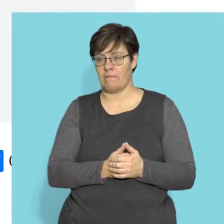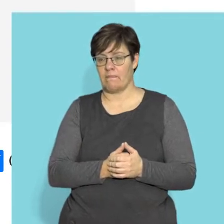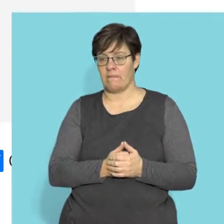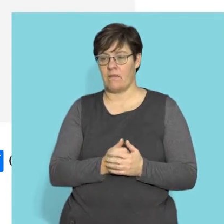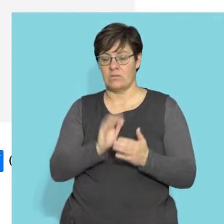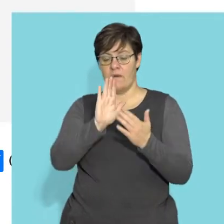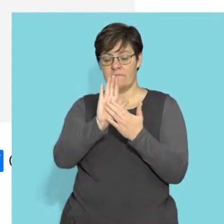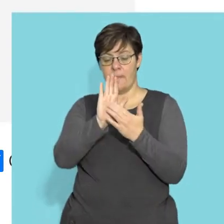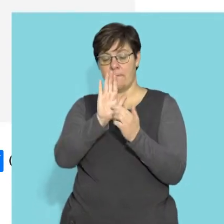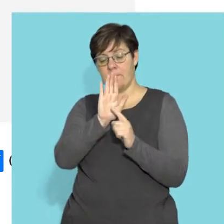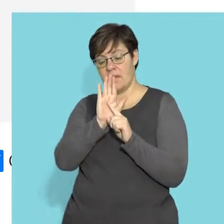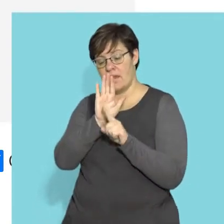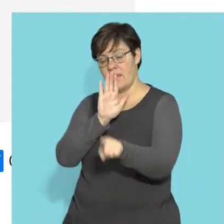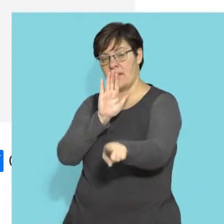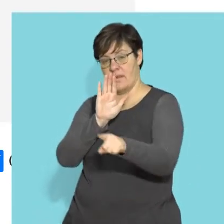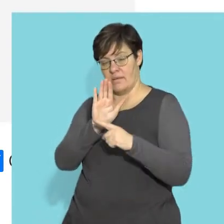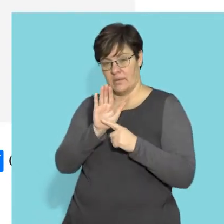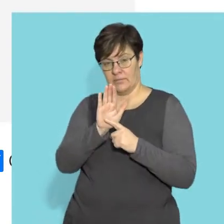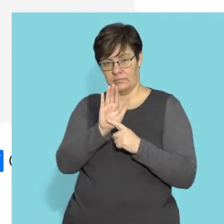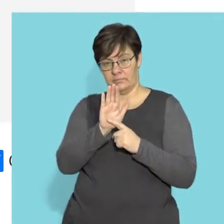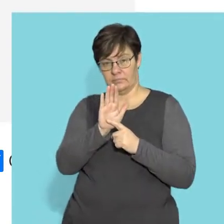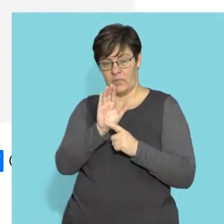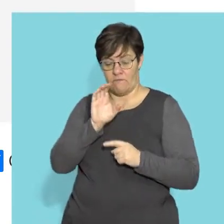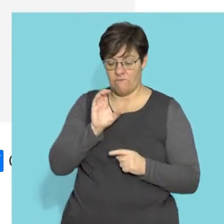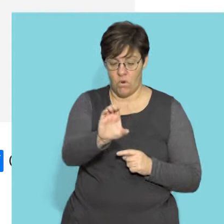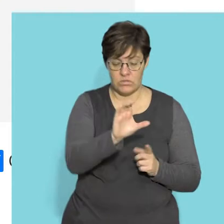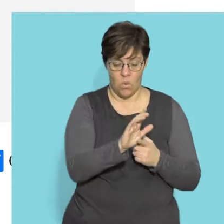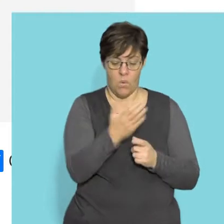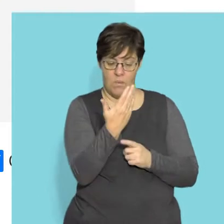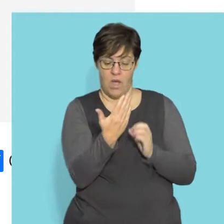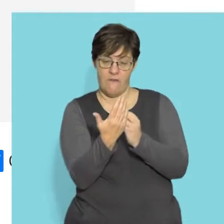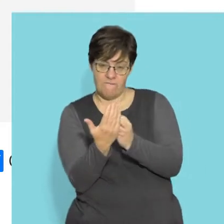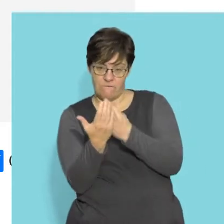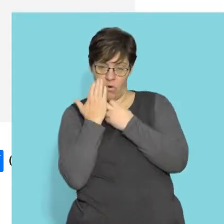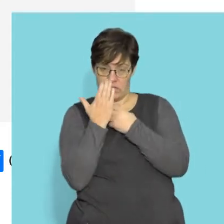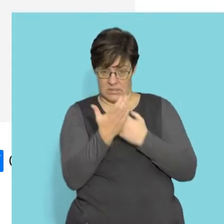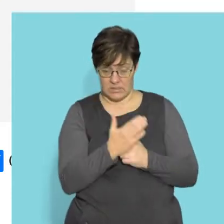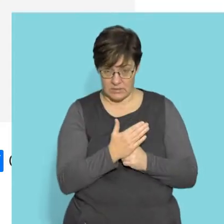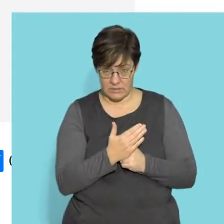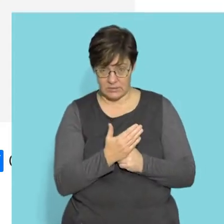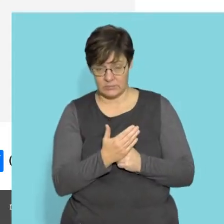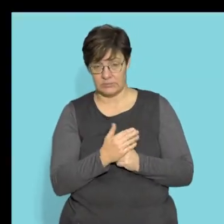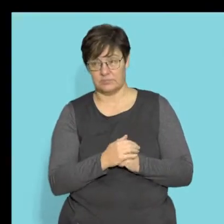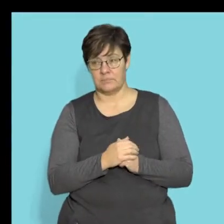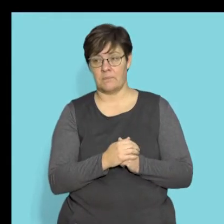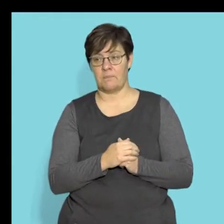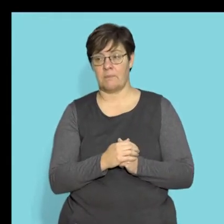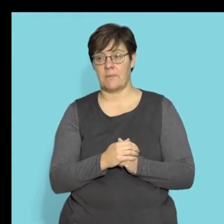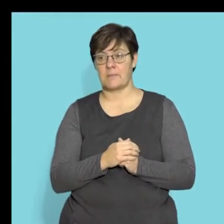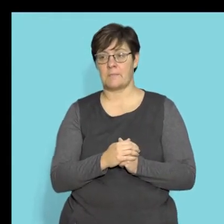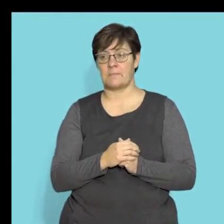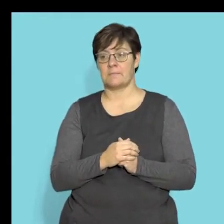the direction that the palm is facing. So what we recognize here is